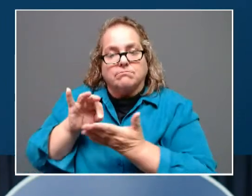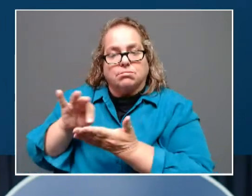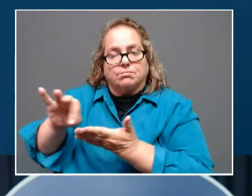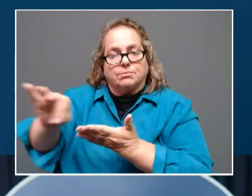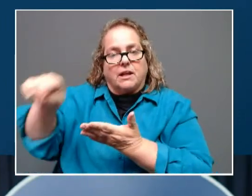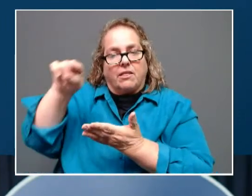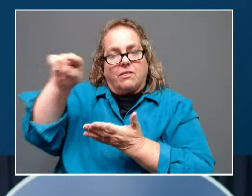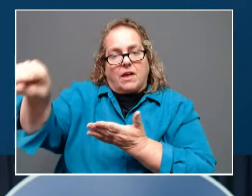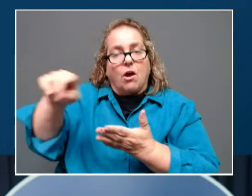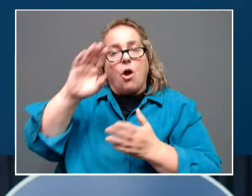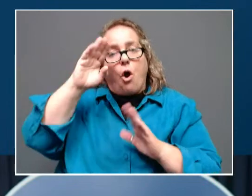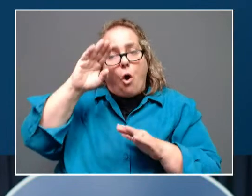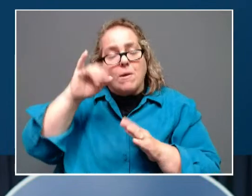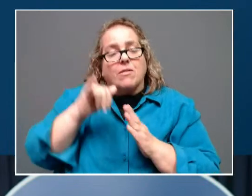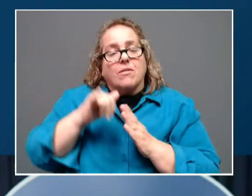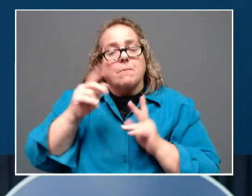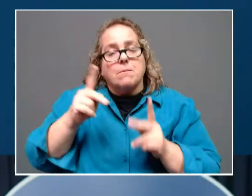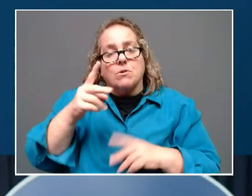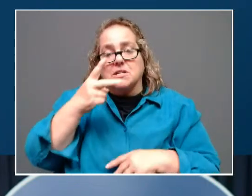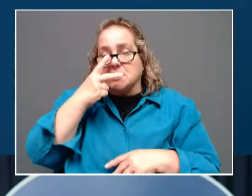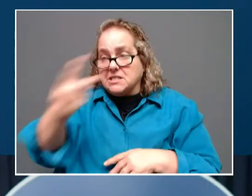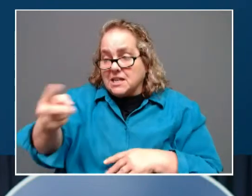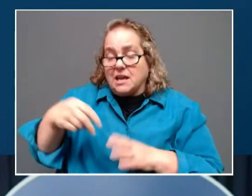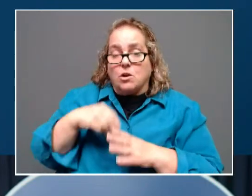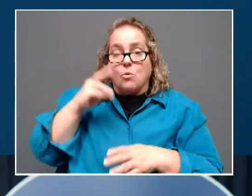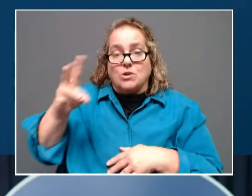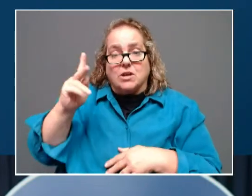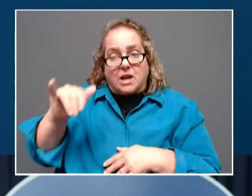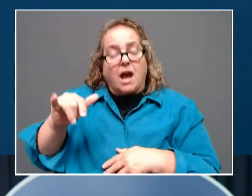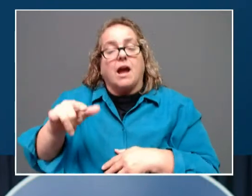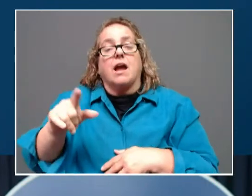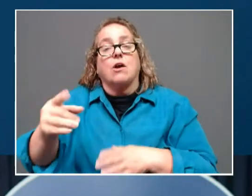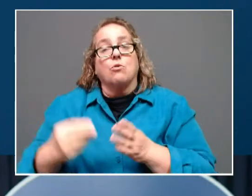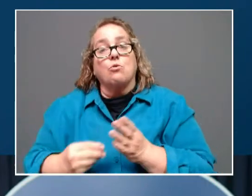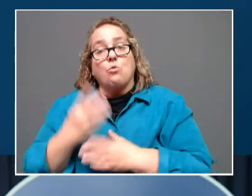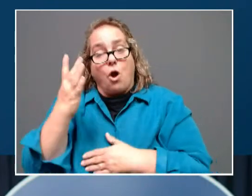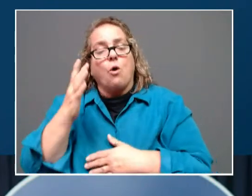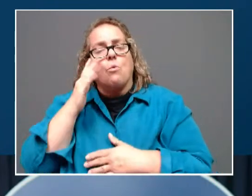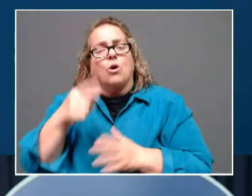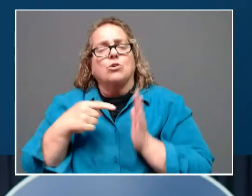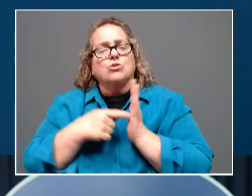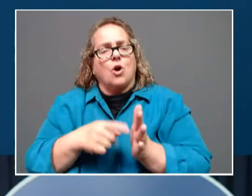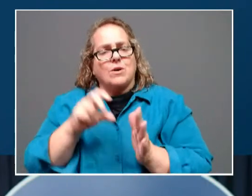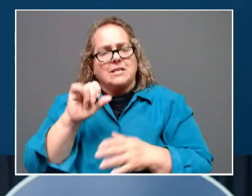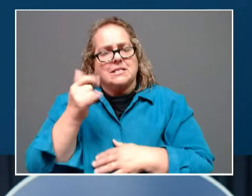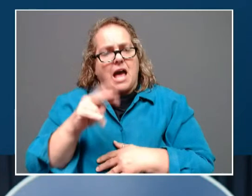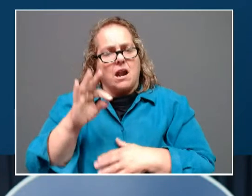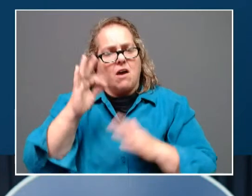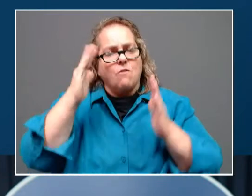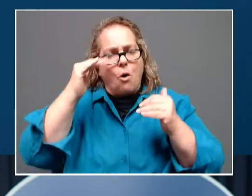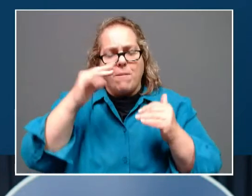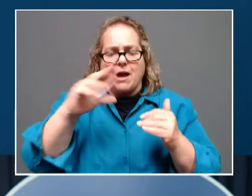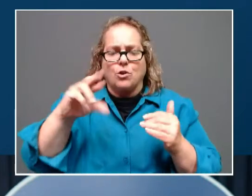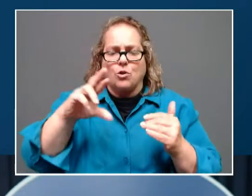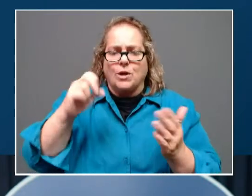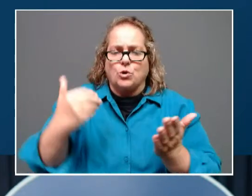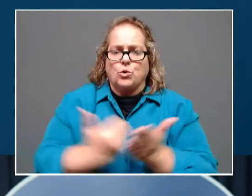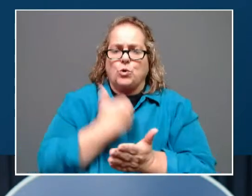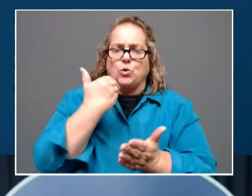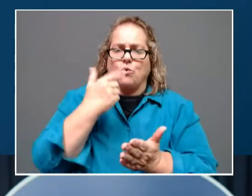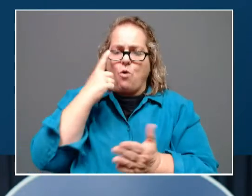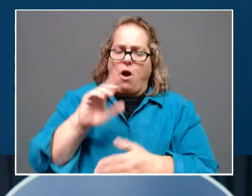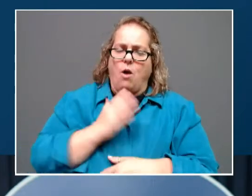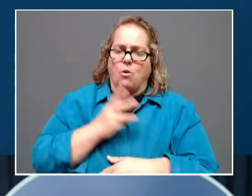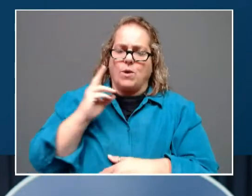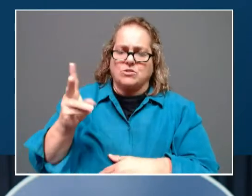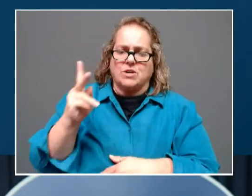Capitol, and that they serve as a sign of hope and renewal for our Western Kentucky families. We are working directly with